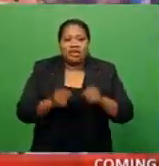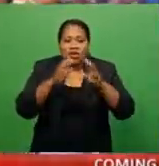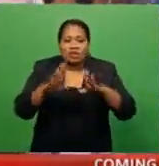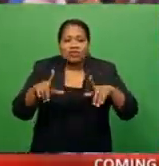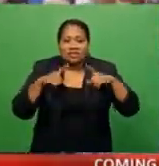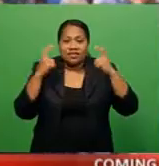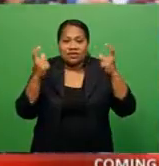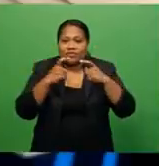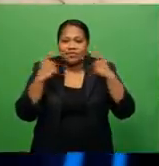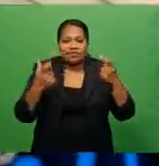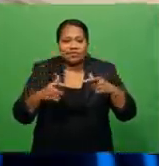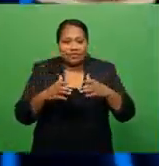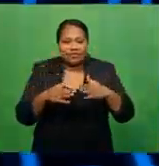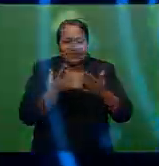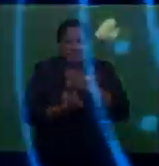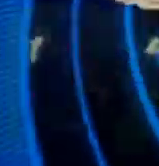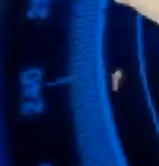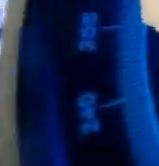hit.